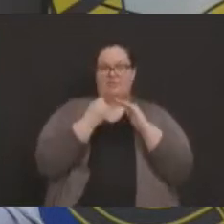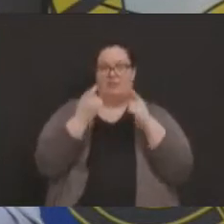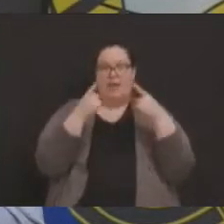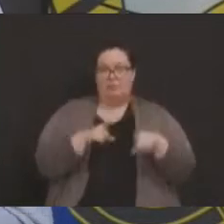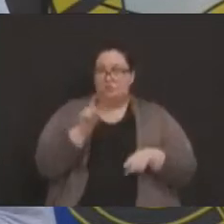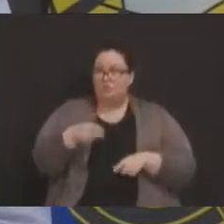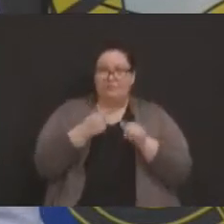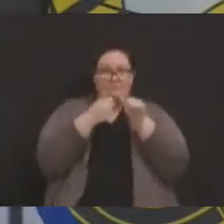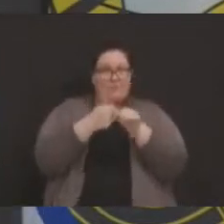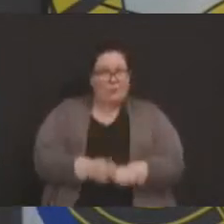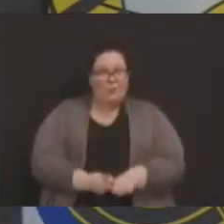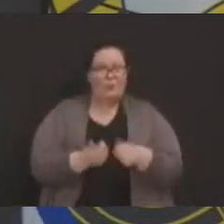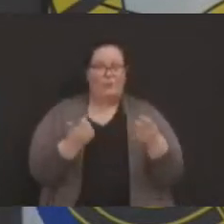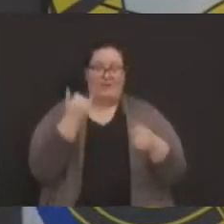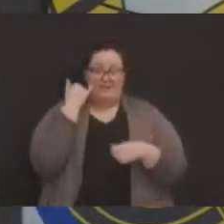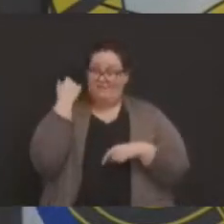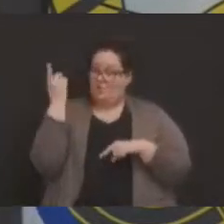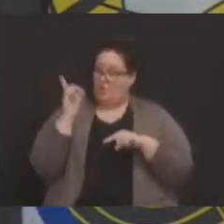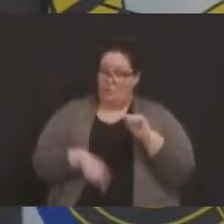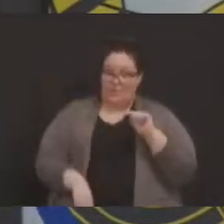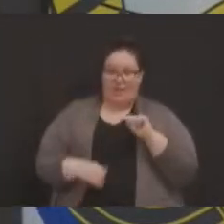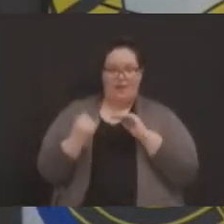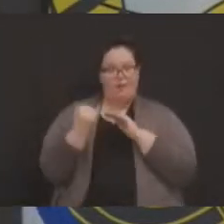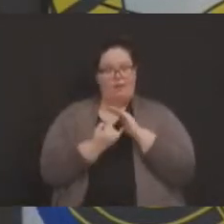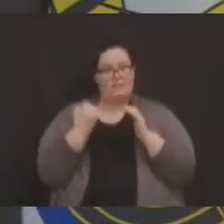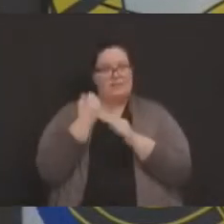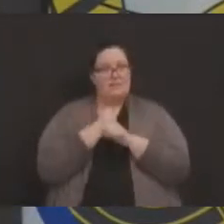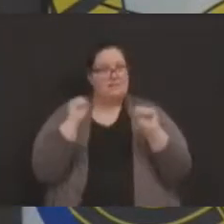different location. Thank you, Ms. Urquhart. Sarah Plowman,